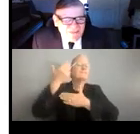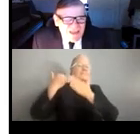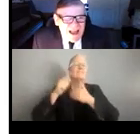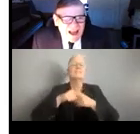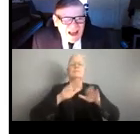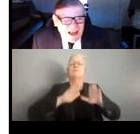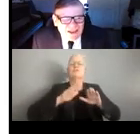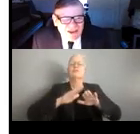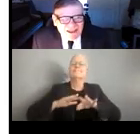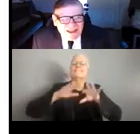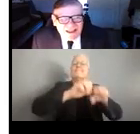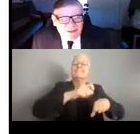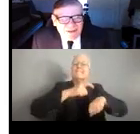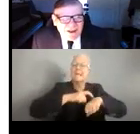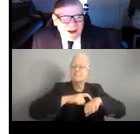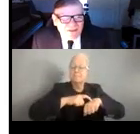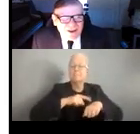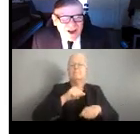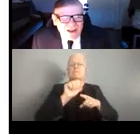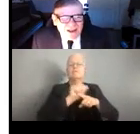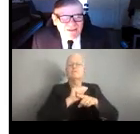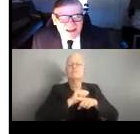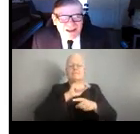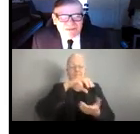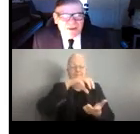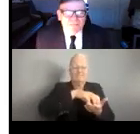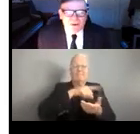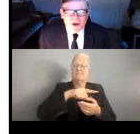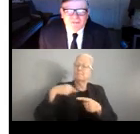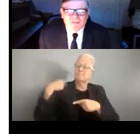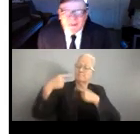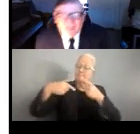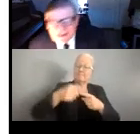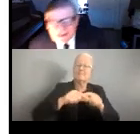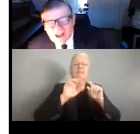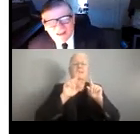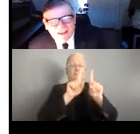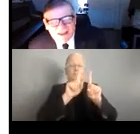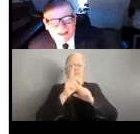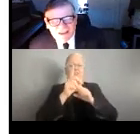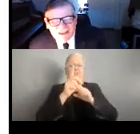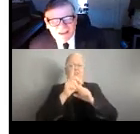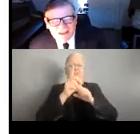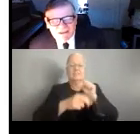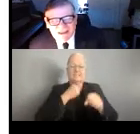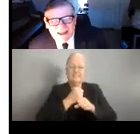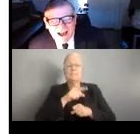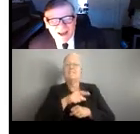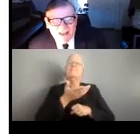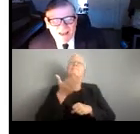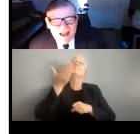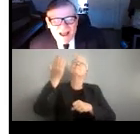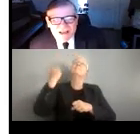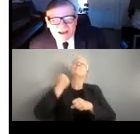colony. And the training center has been going for the last 11 years, but the Employers Federation started in